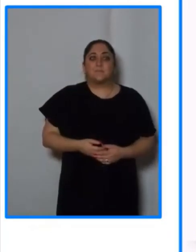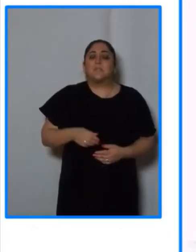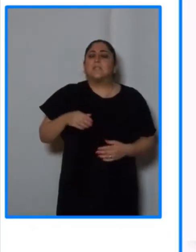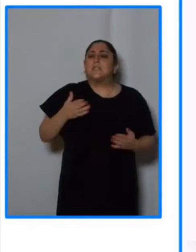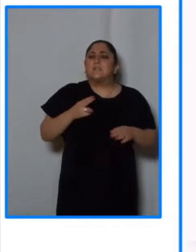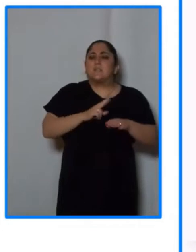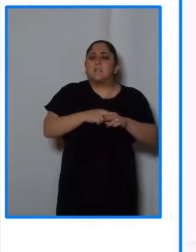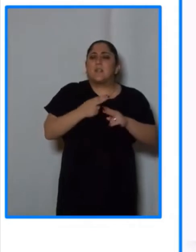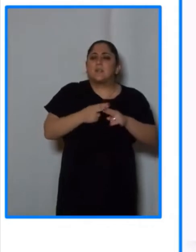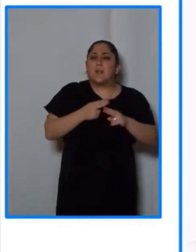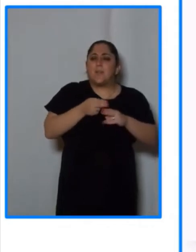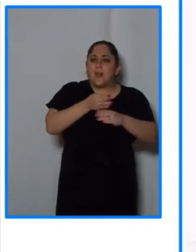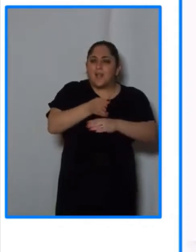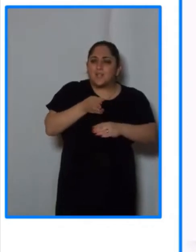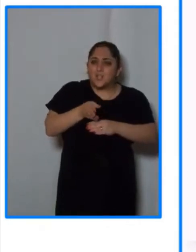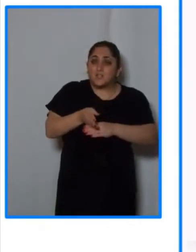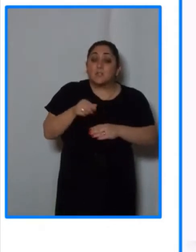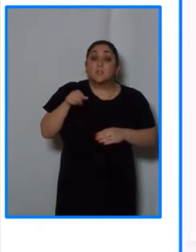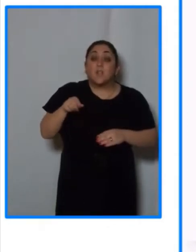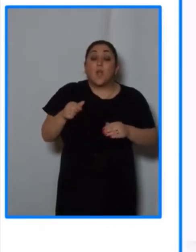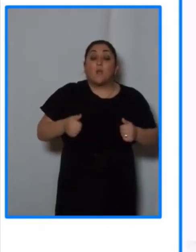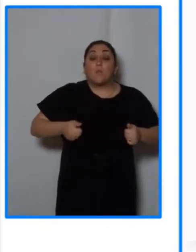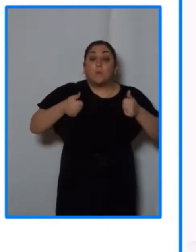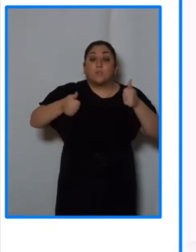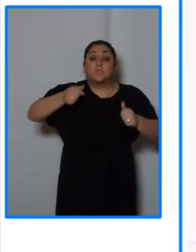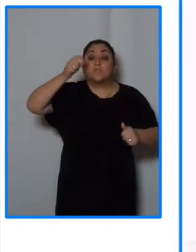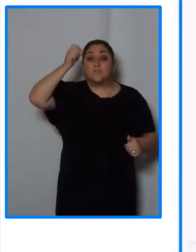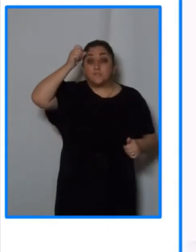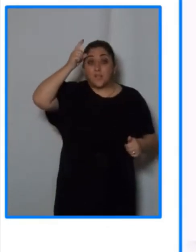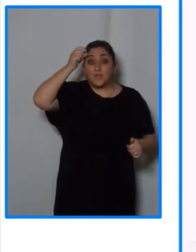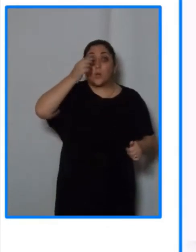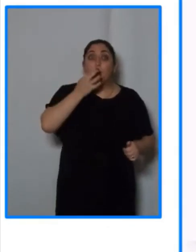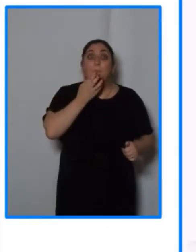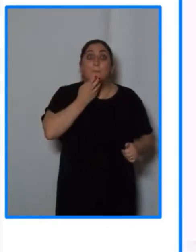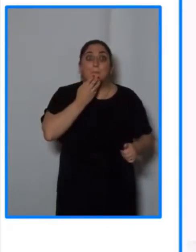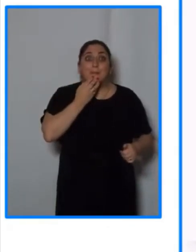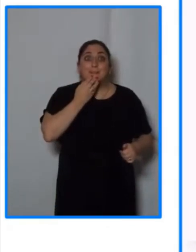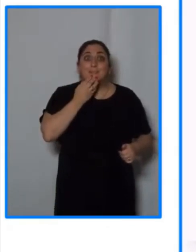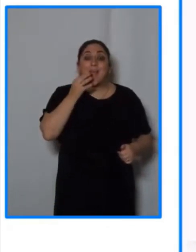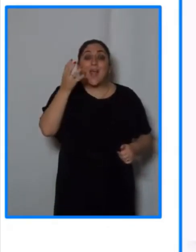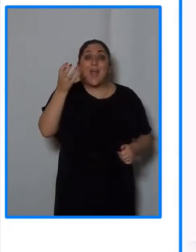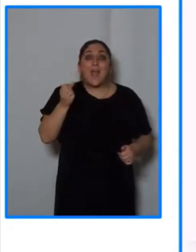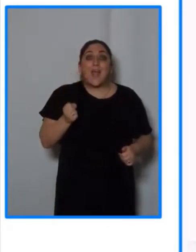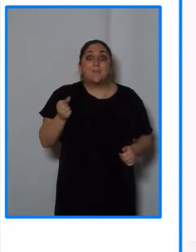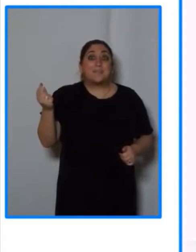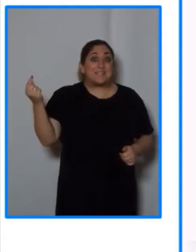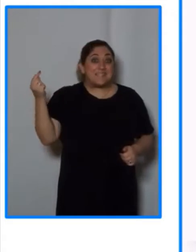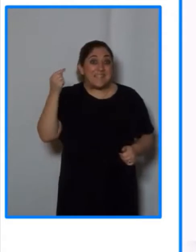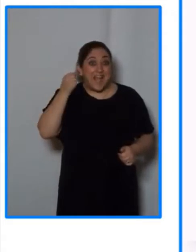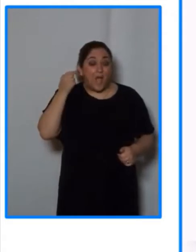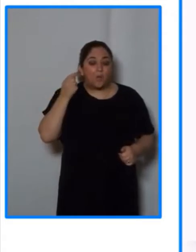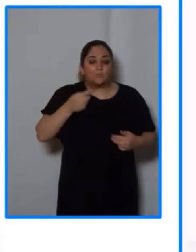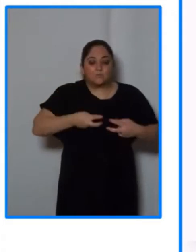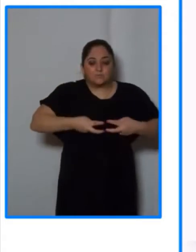With auditory disabilities, it's important to remember that whenever there is sound, you should provide text transcripts and captions. And to